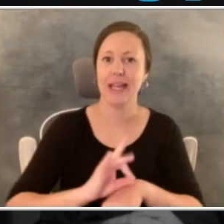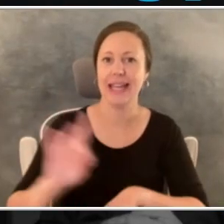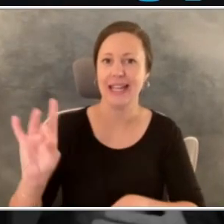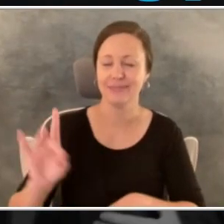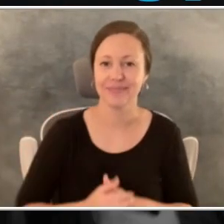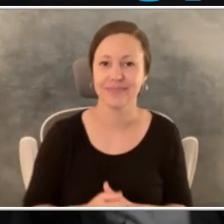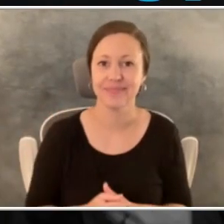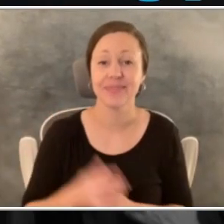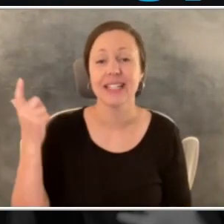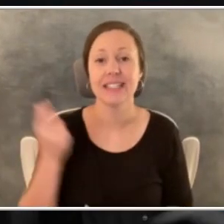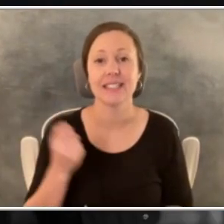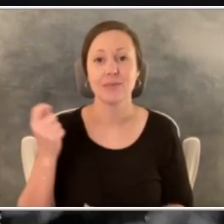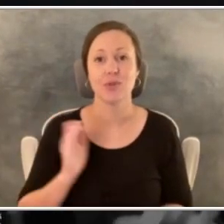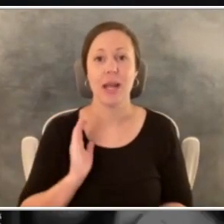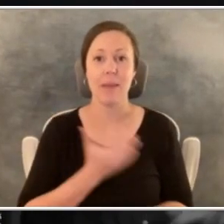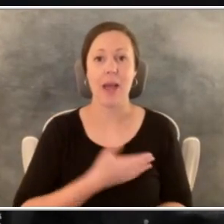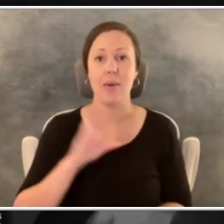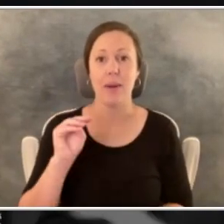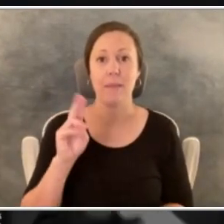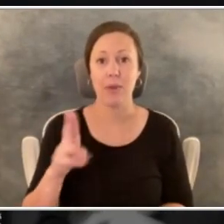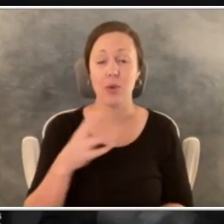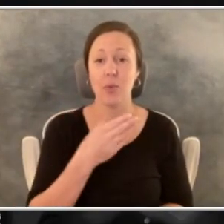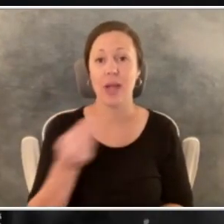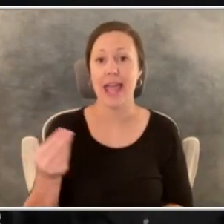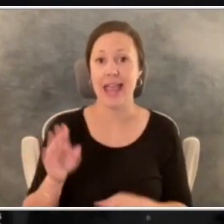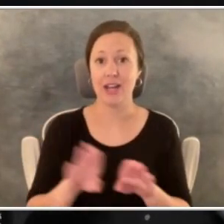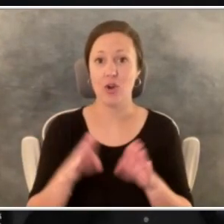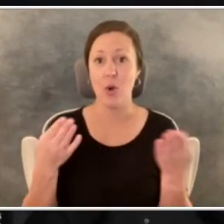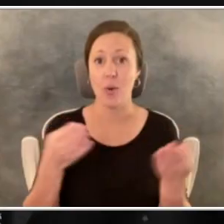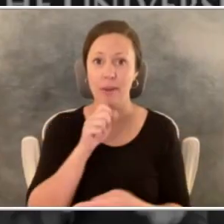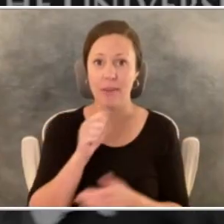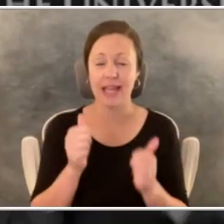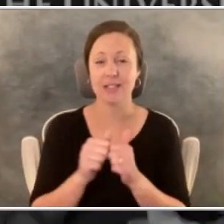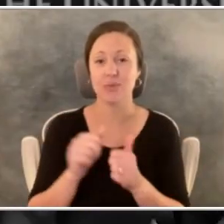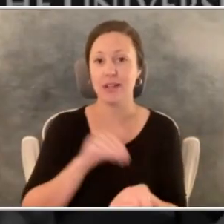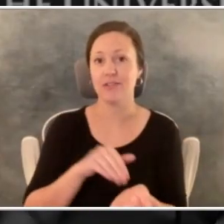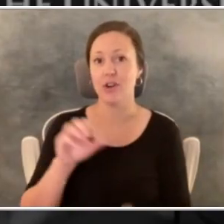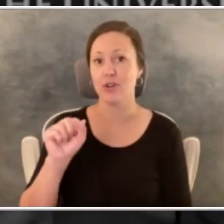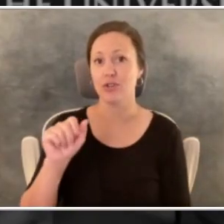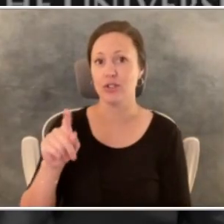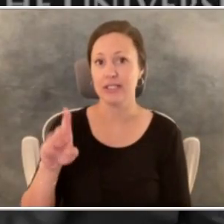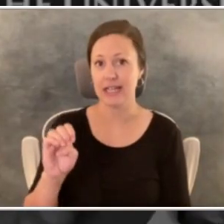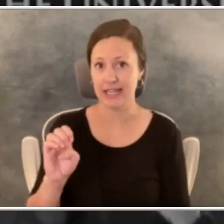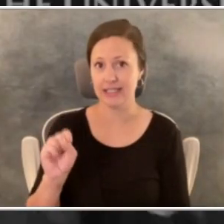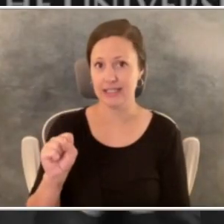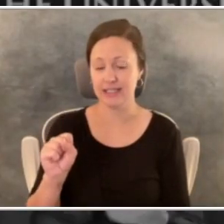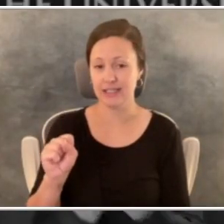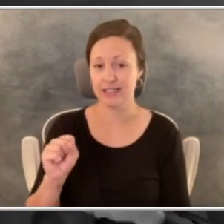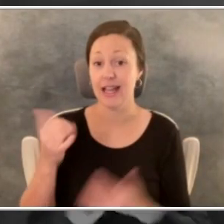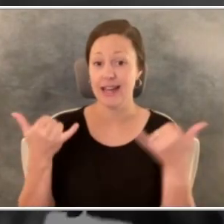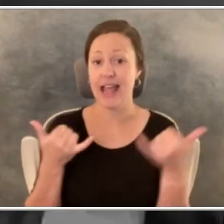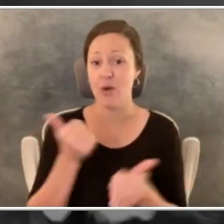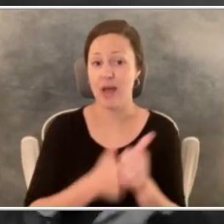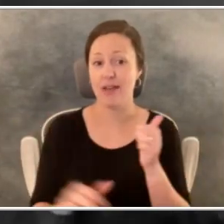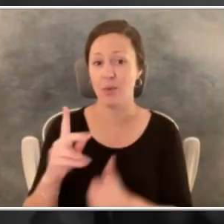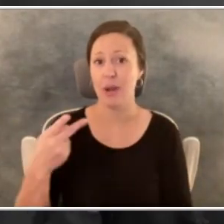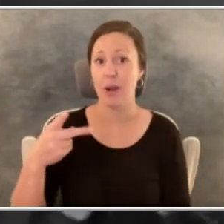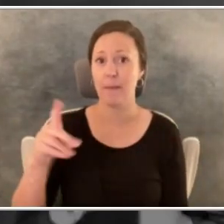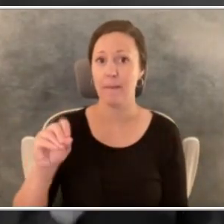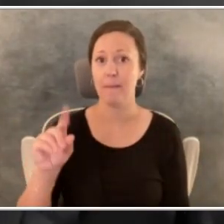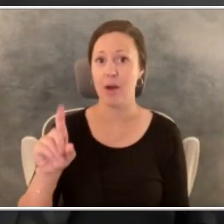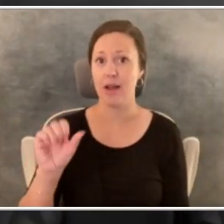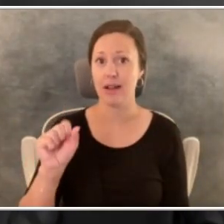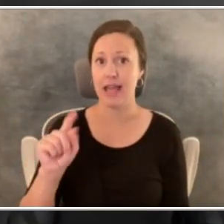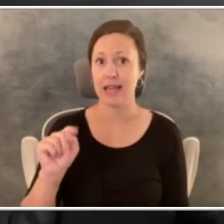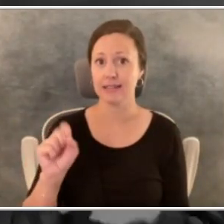Subscribe to our Morning Medical Update and Open Mics with Dr. Stites podcast. Now, everywhere podcasts are available.